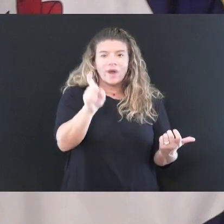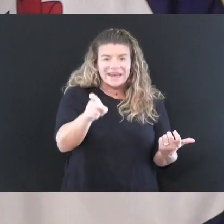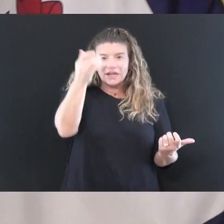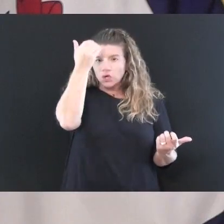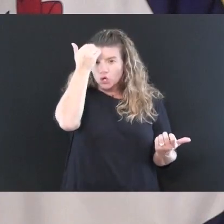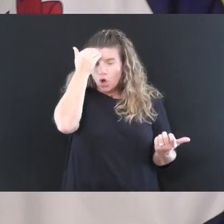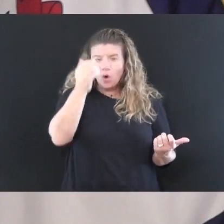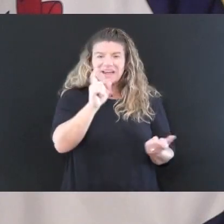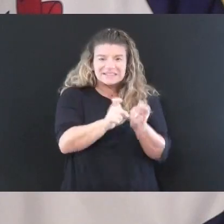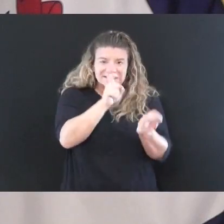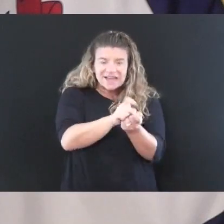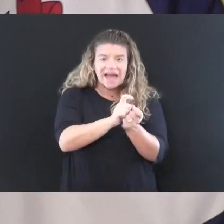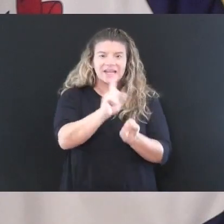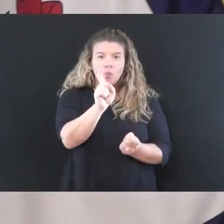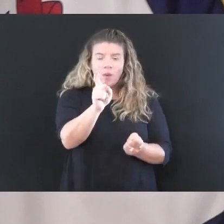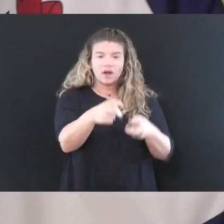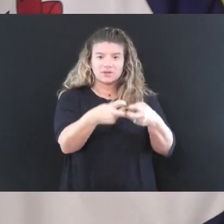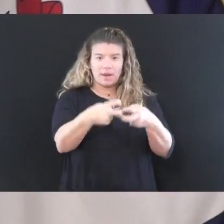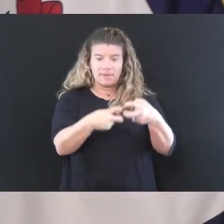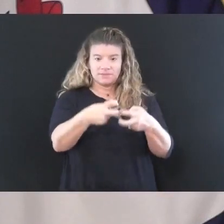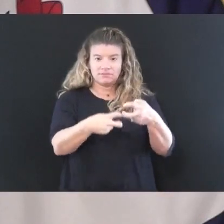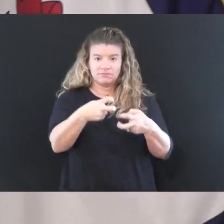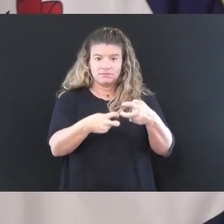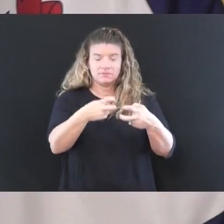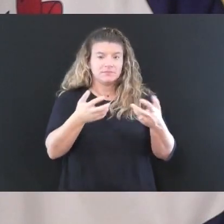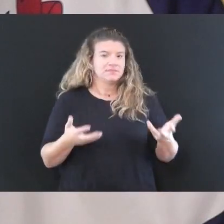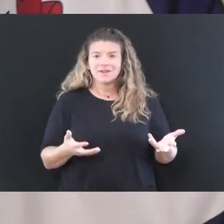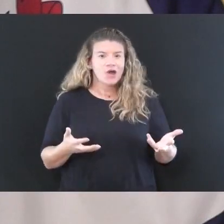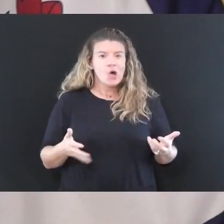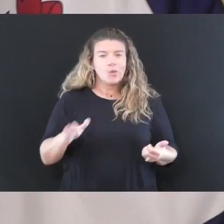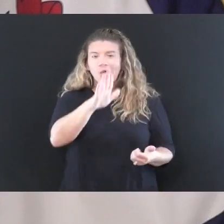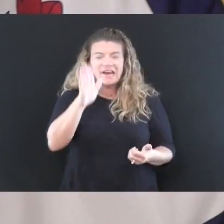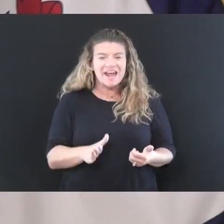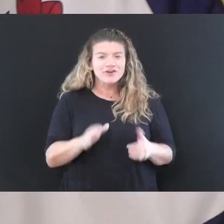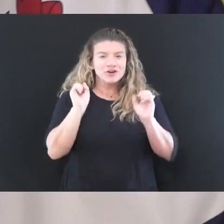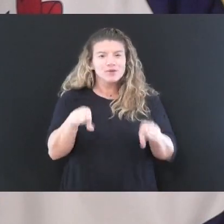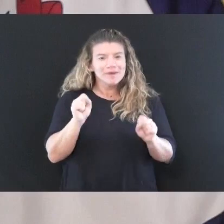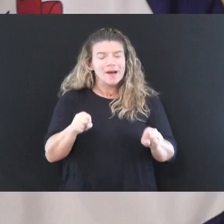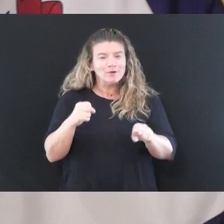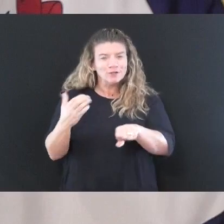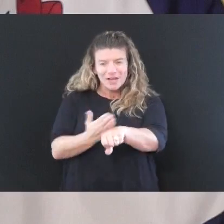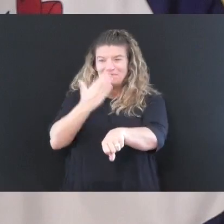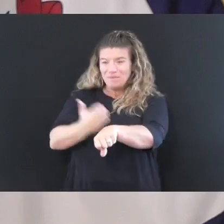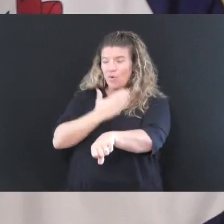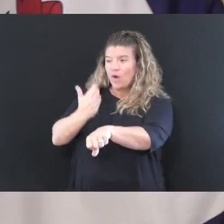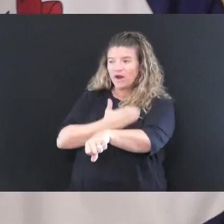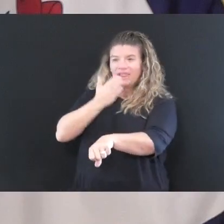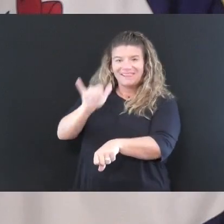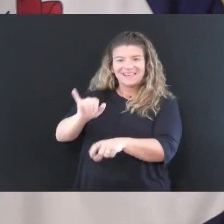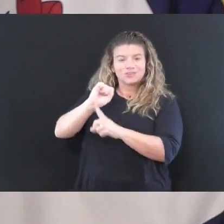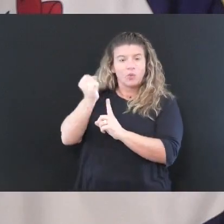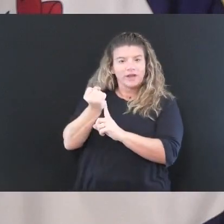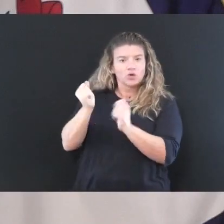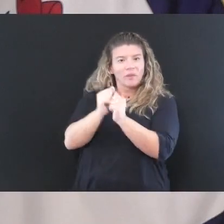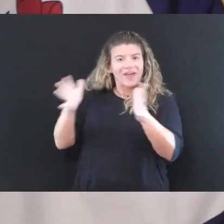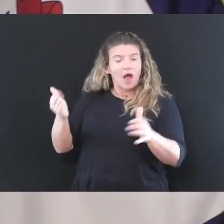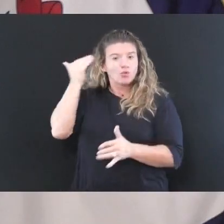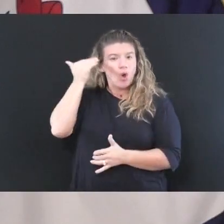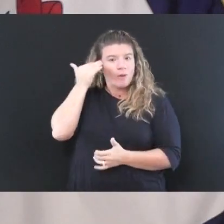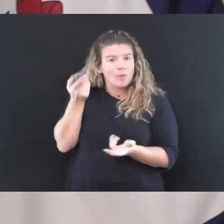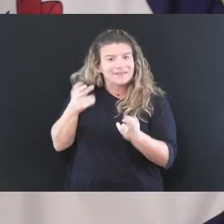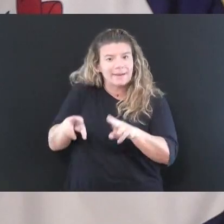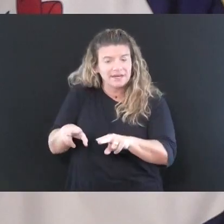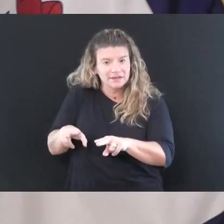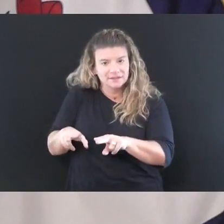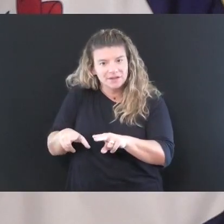are. You'll never, ever get out of any hole unless you know how deep in the hole you are, unless you